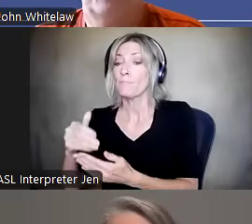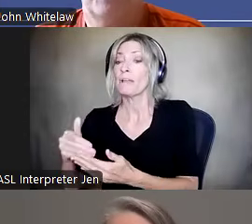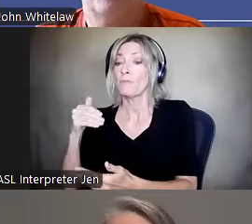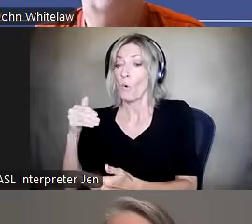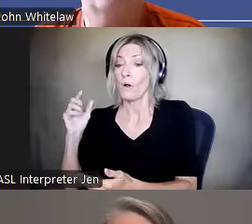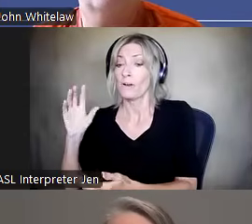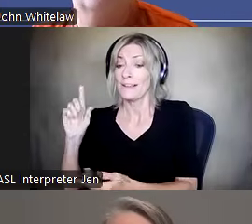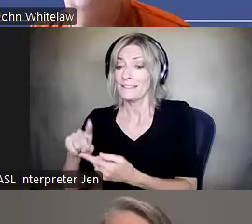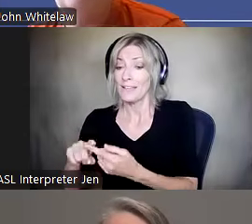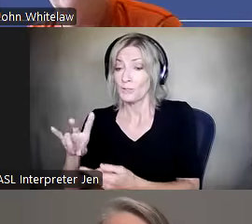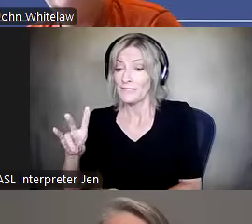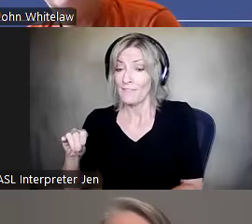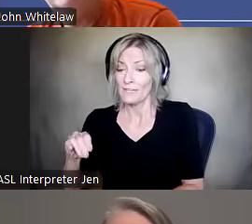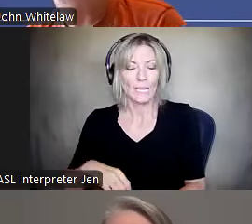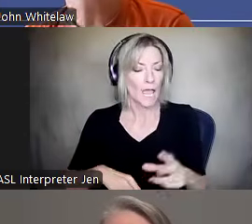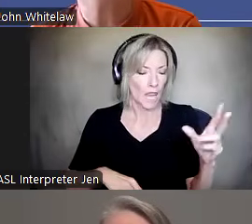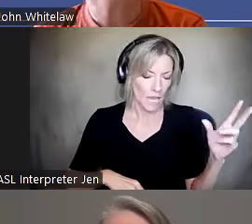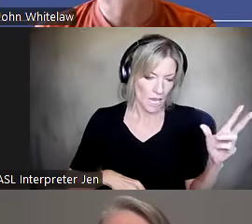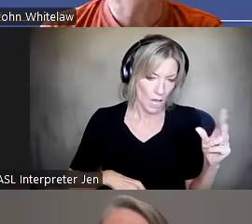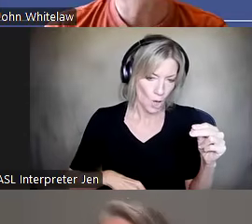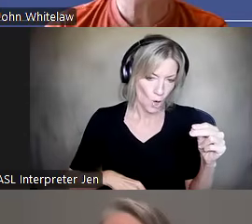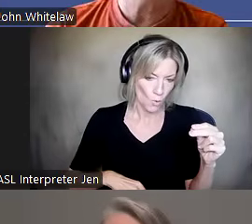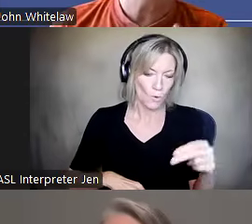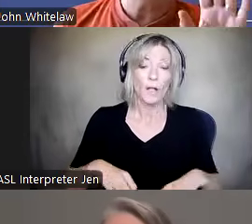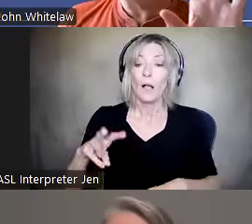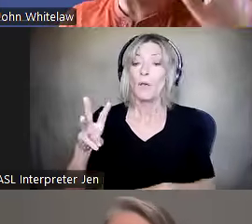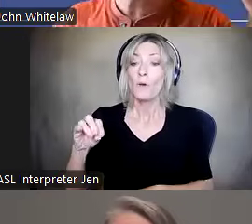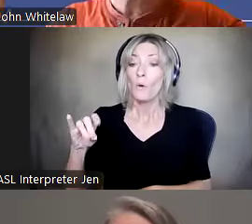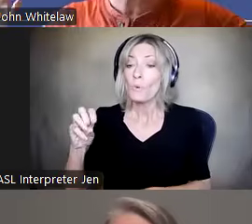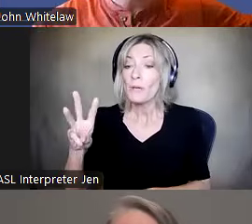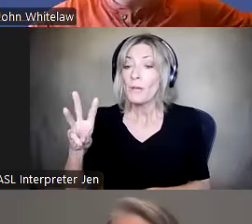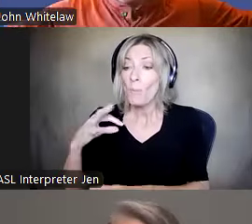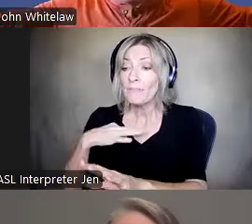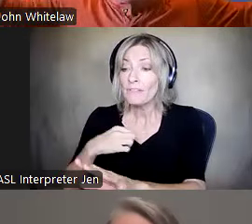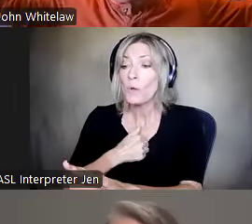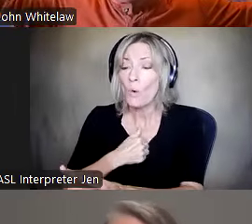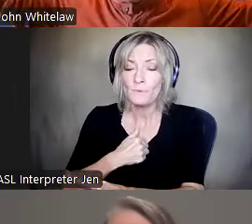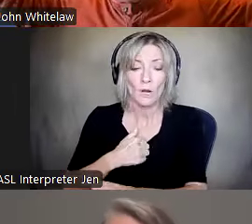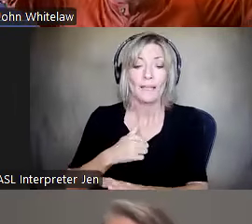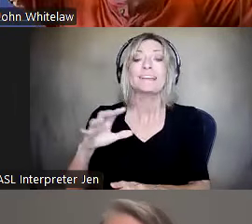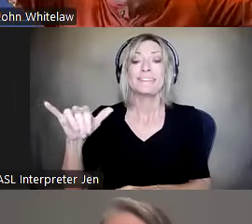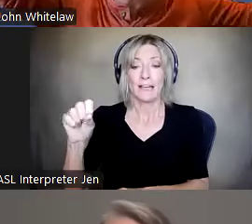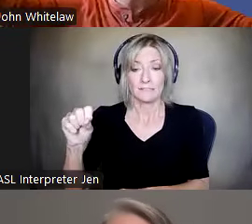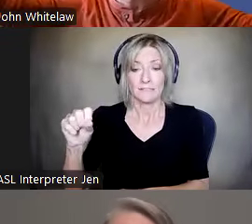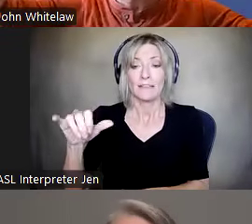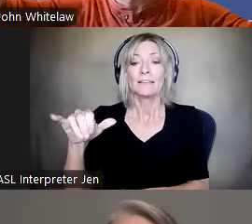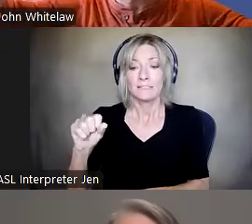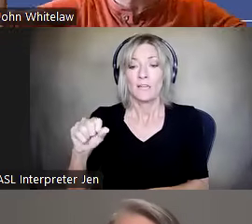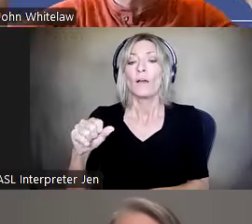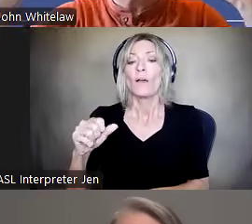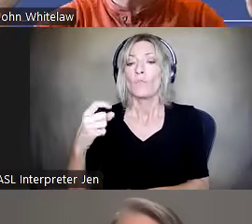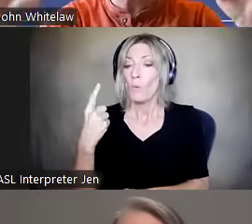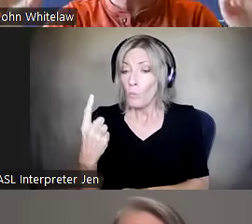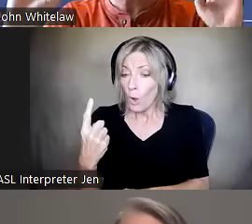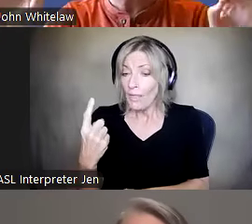is no. Oh no, widow's benefits. Sorry, Yeah, sorry, yeah, widows. survivor. Yes, yes. It is the one area where